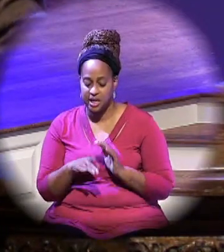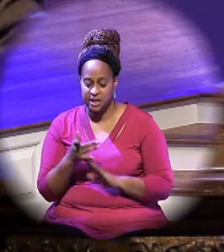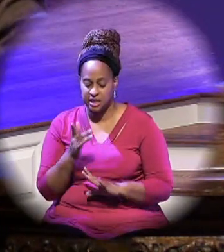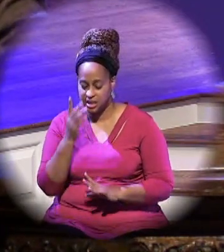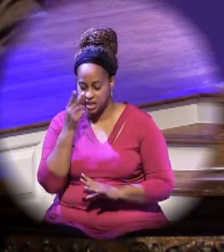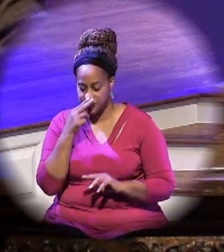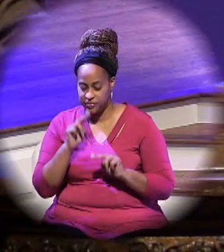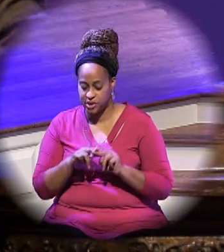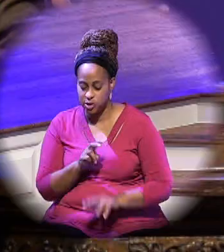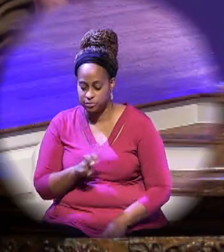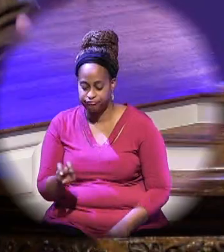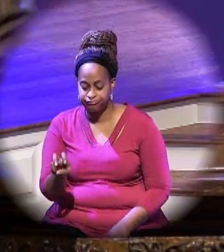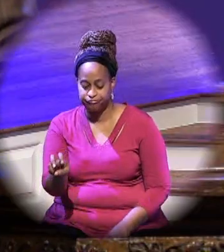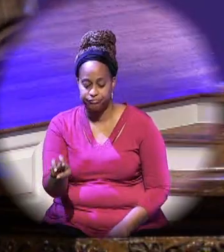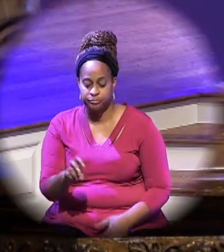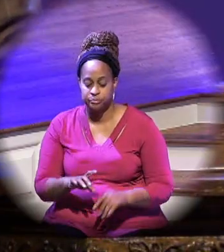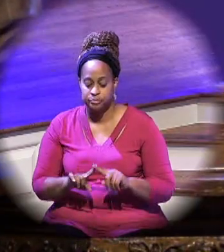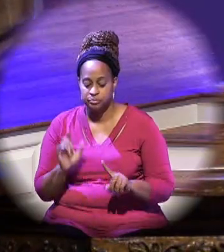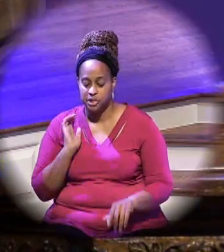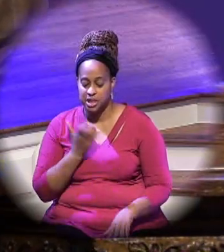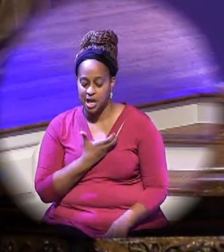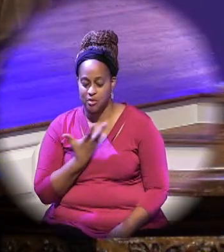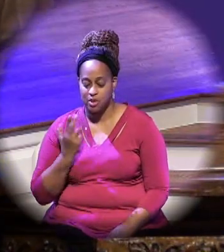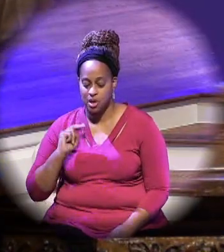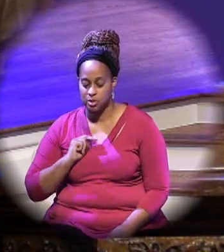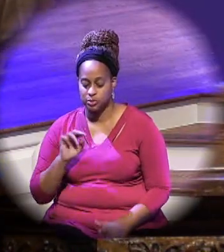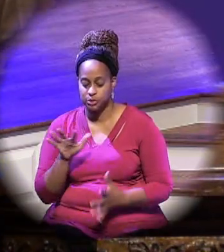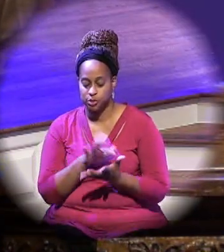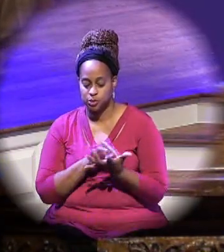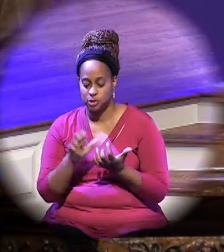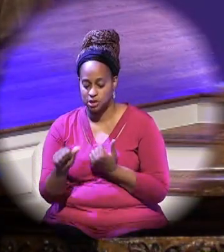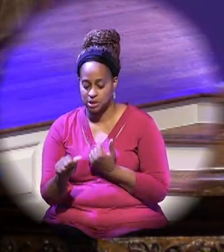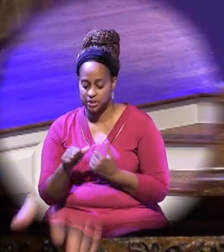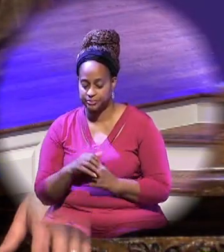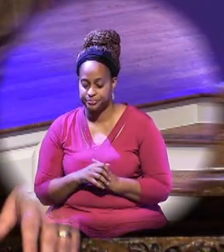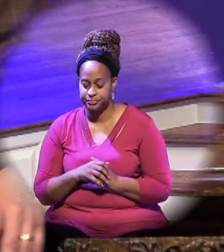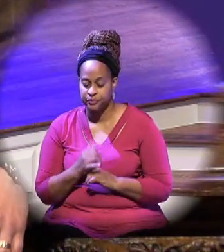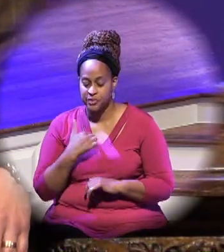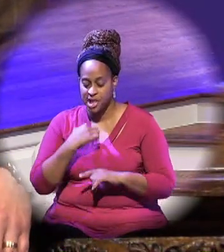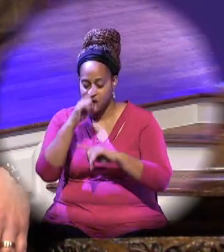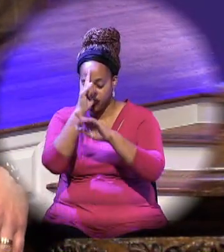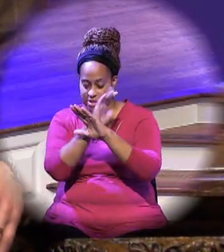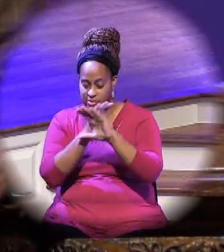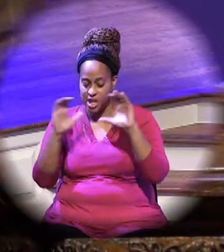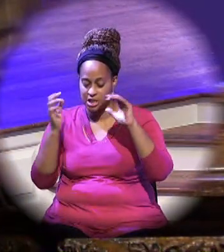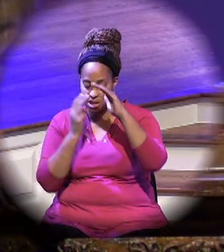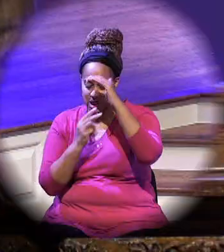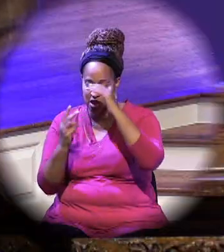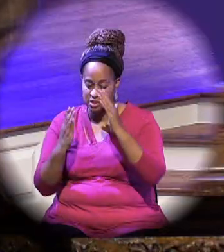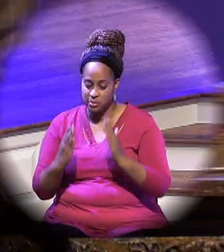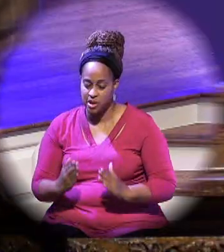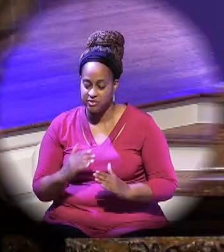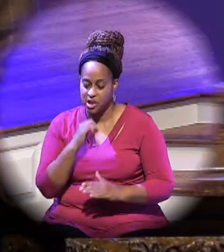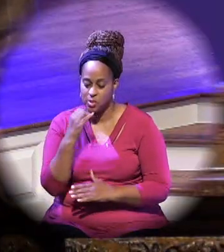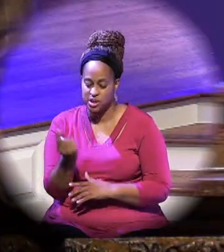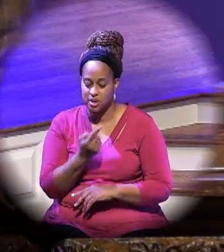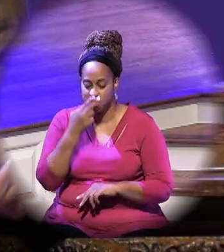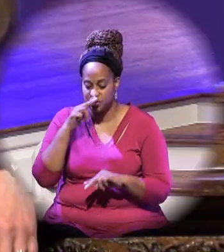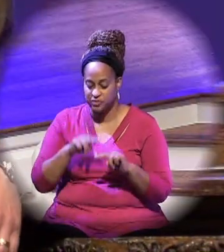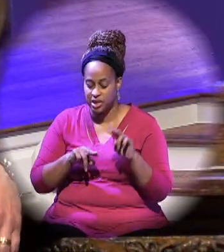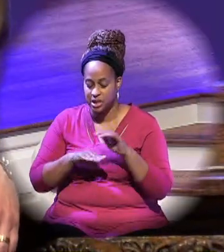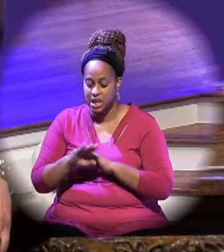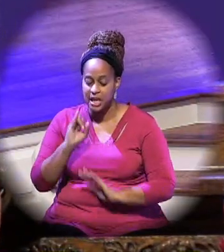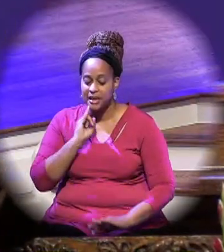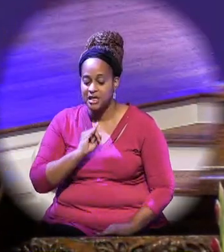we find, but our own destruction. I imagine as a prophet, it wasn't always fun in Israel.